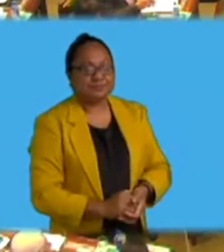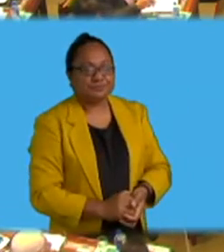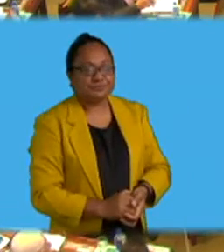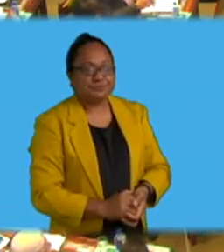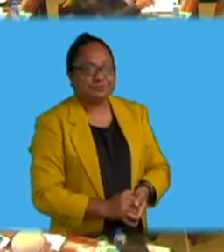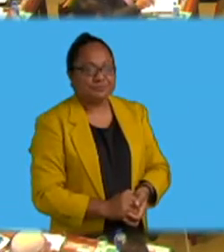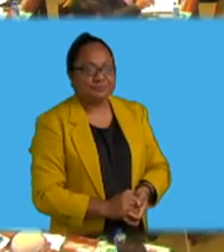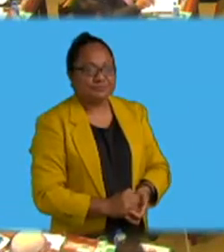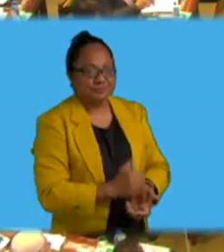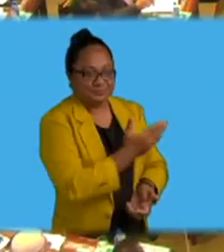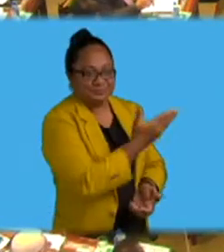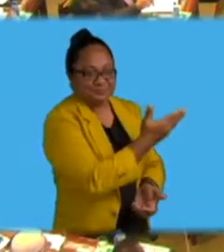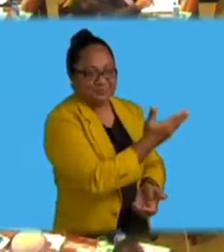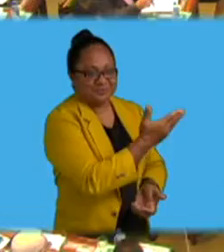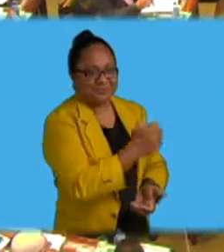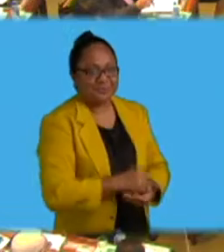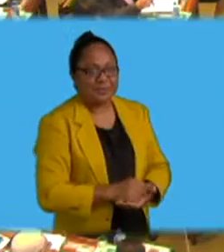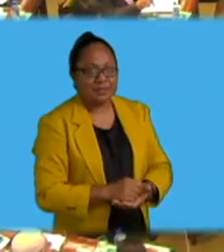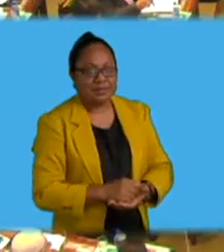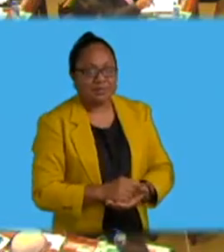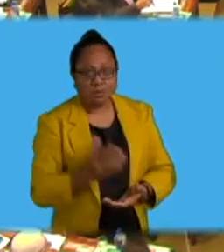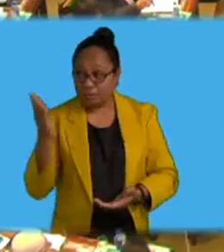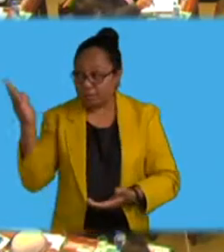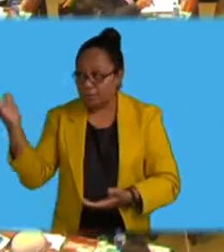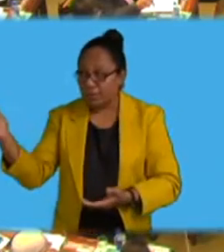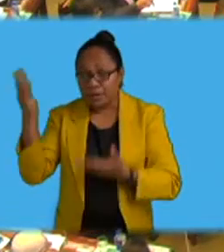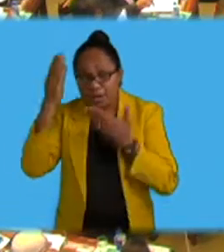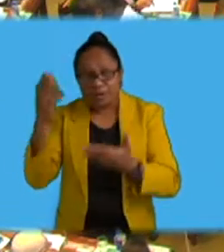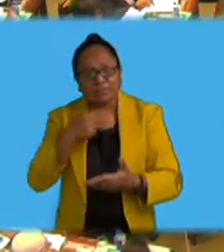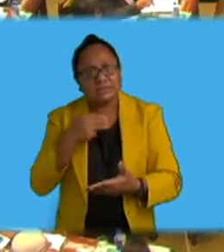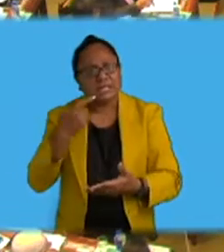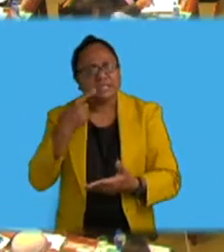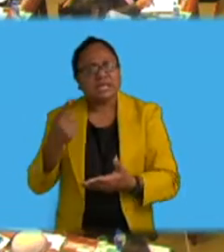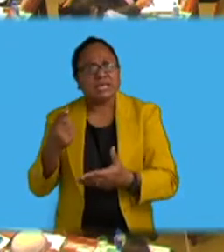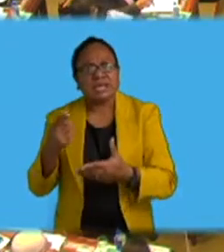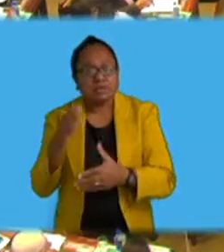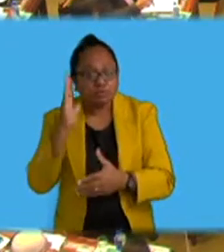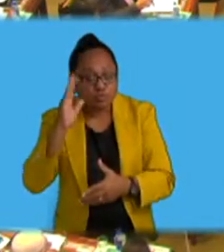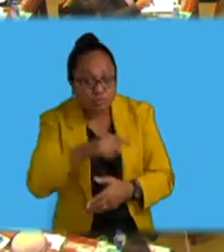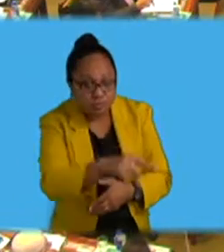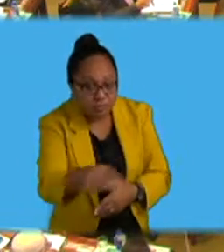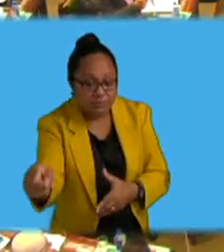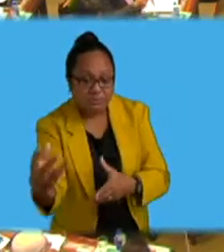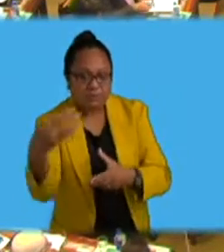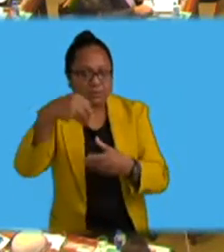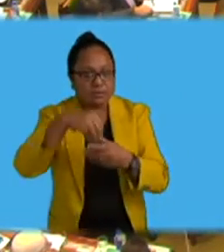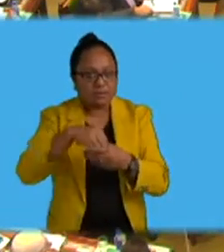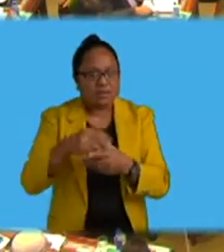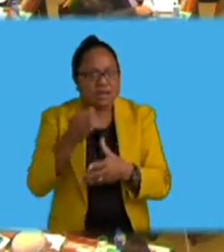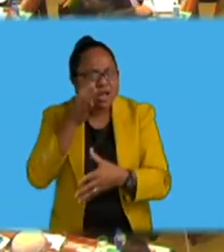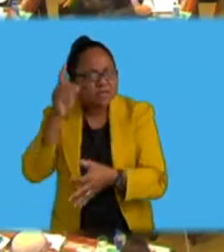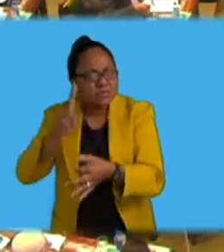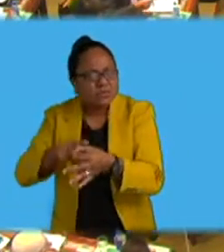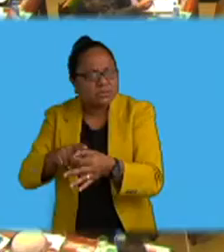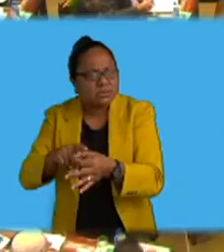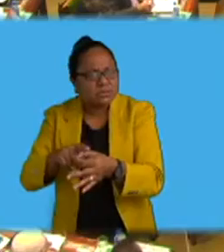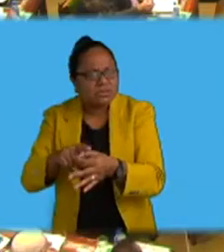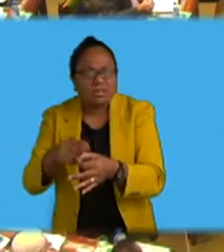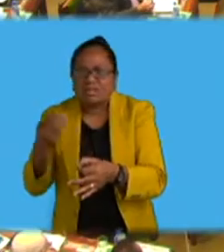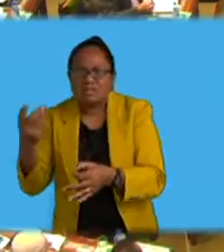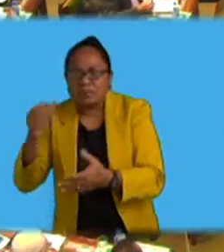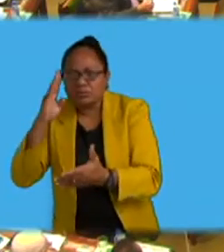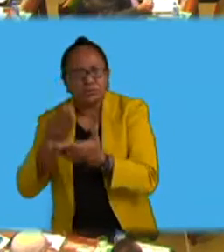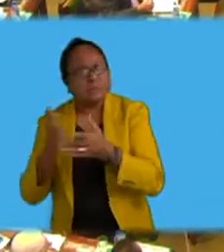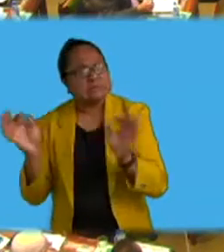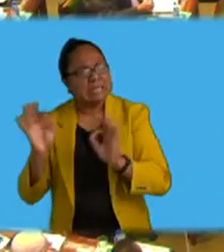Thank you, Madam Speaker. The Honourable Minister mentioned something about participation of schools. What about students who do not have internet access